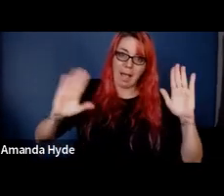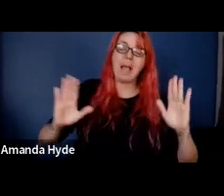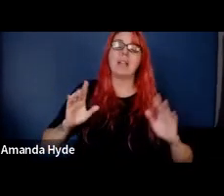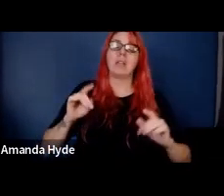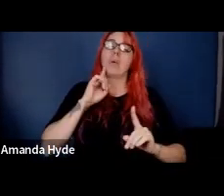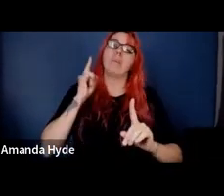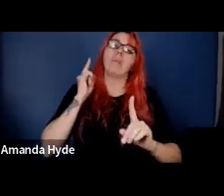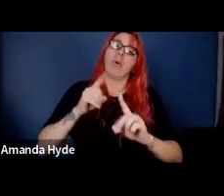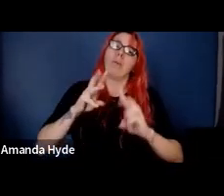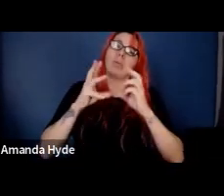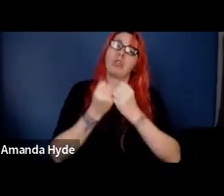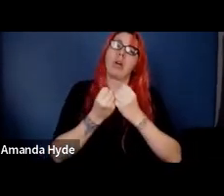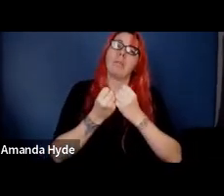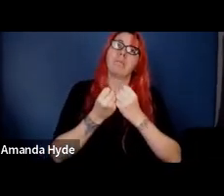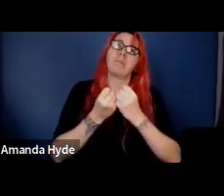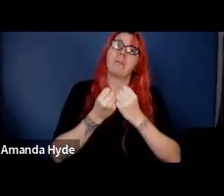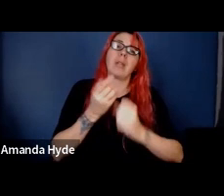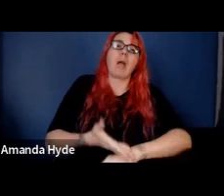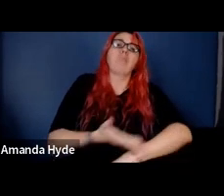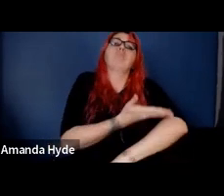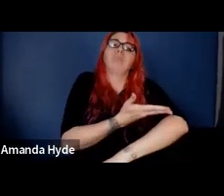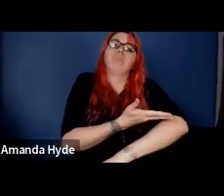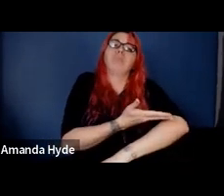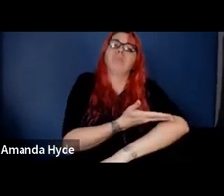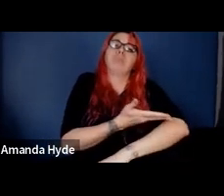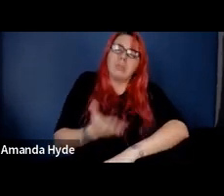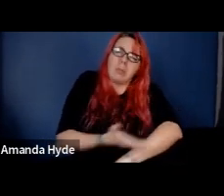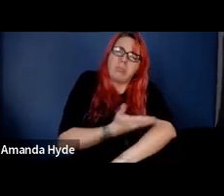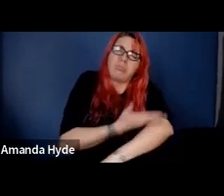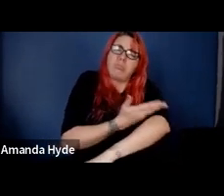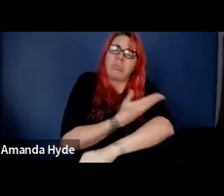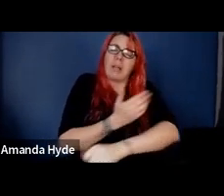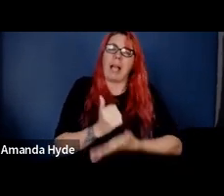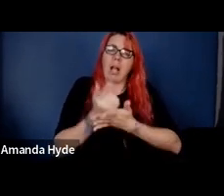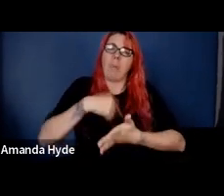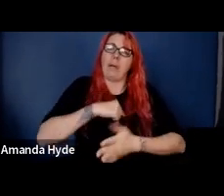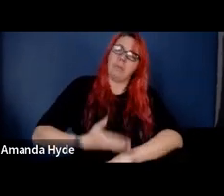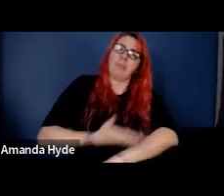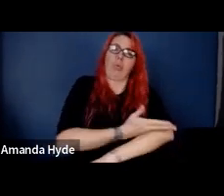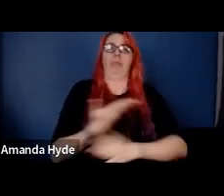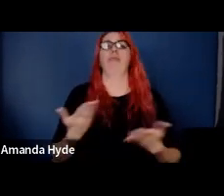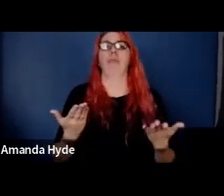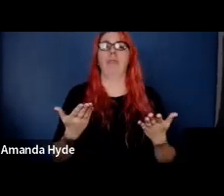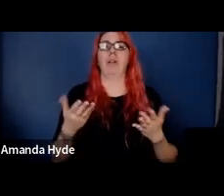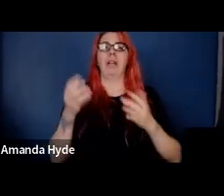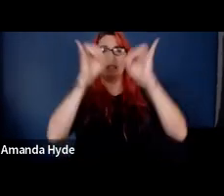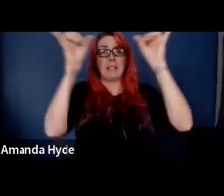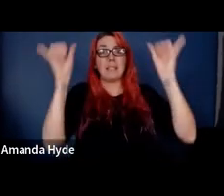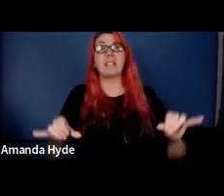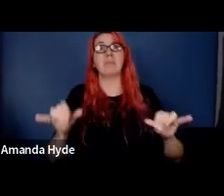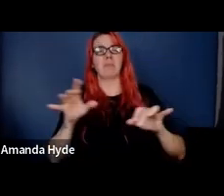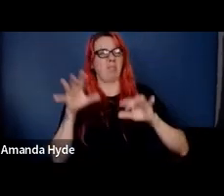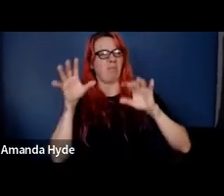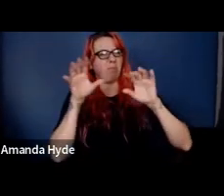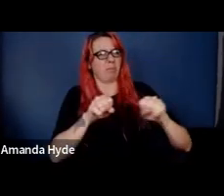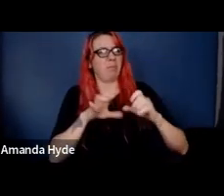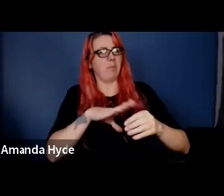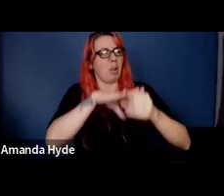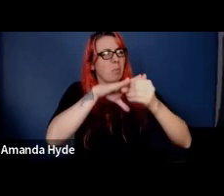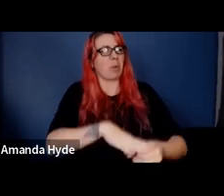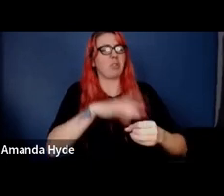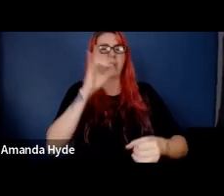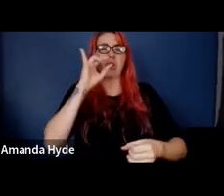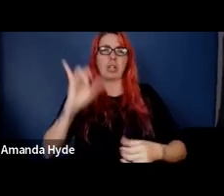enhancing the way that we understand the dynamics and differential impact of systemic oppression in our workspaces. As Scott said, there's been an ongoing